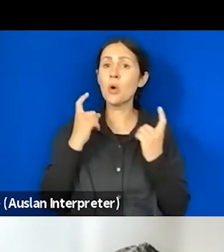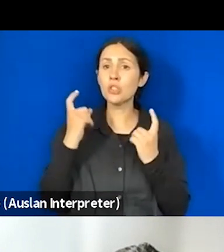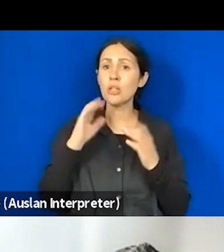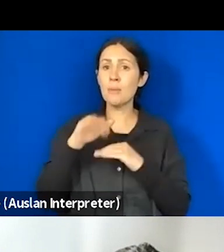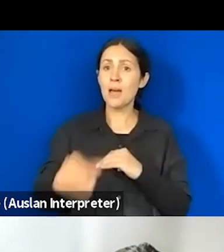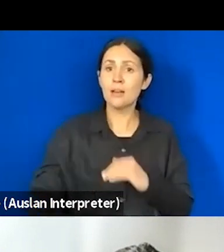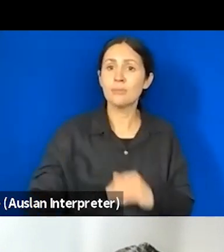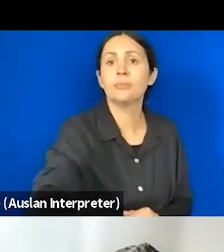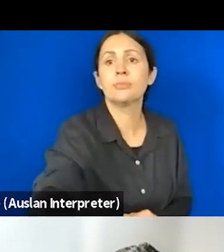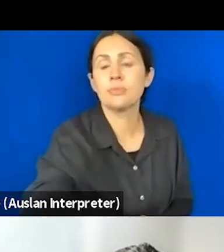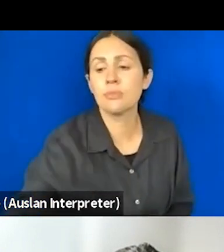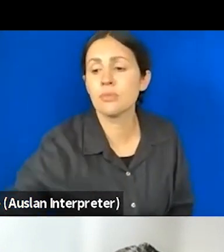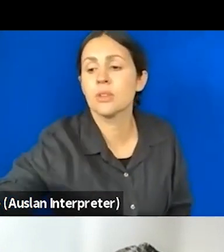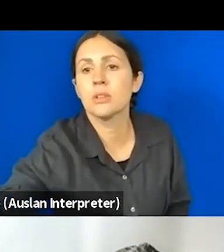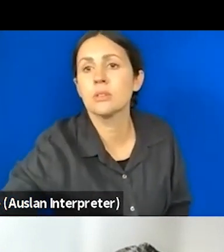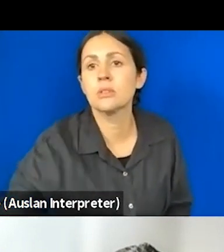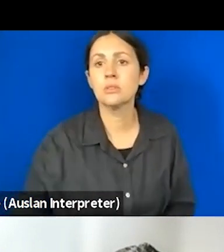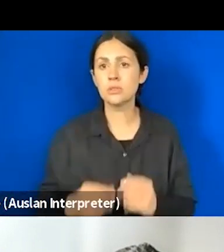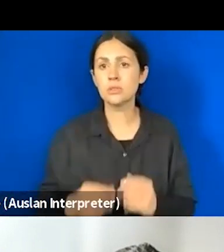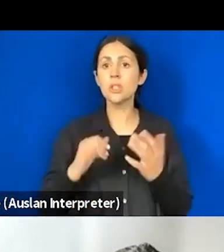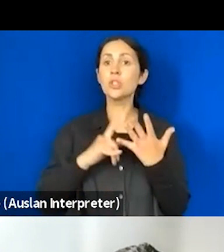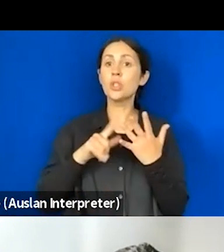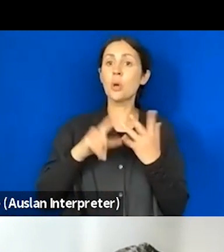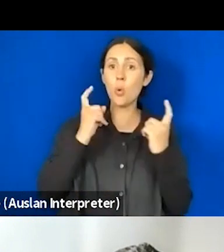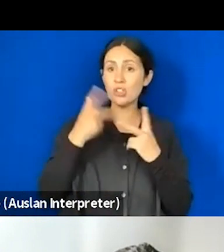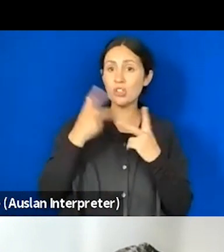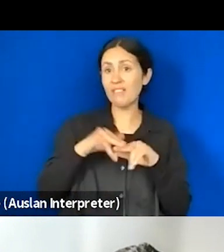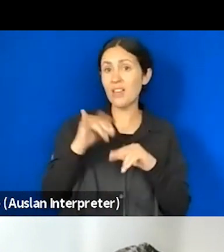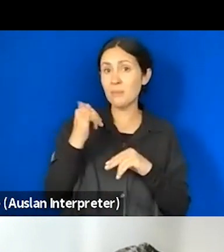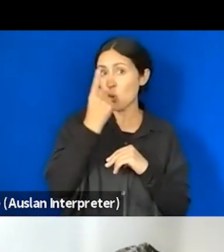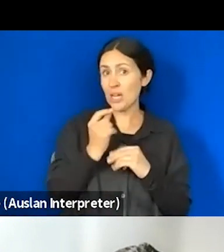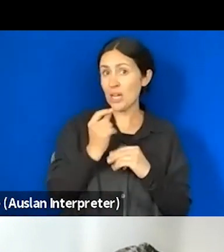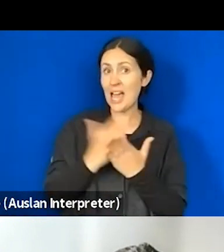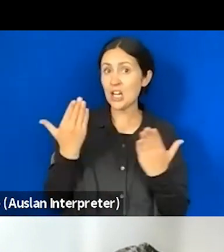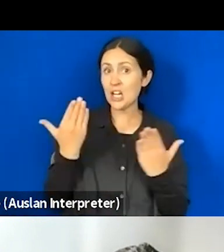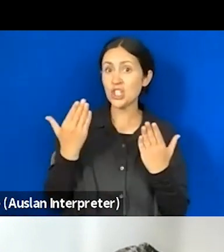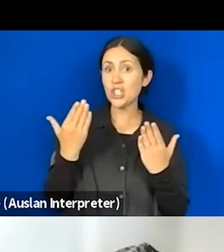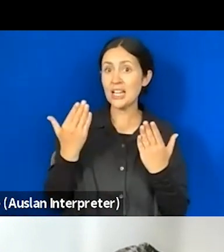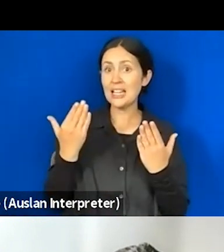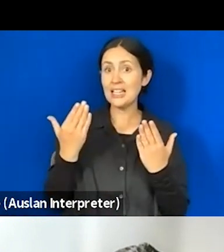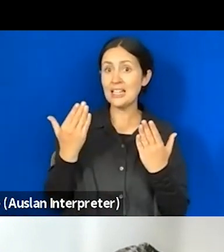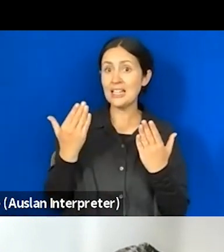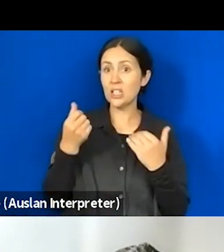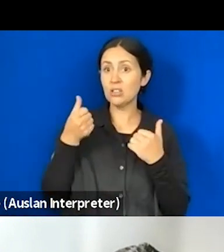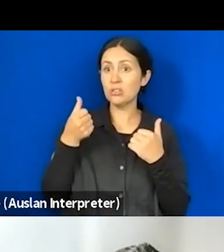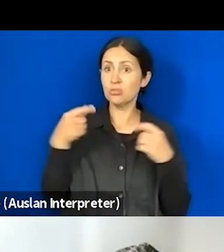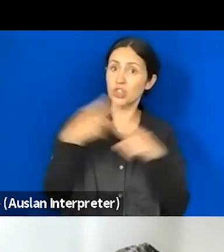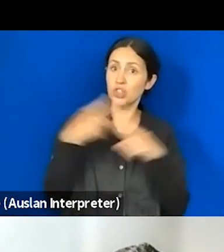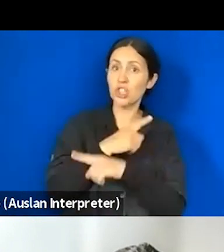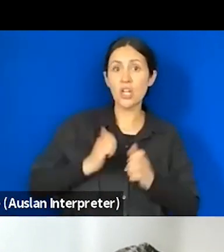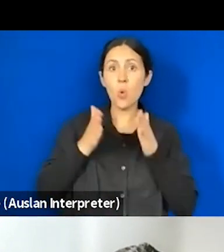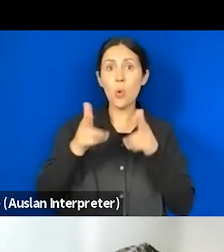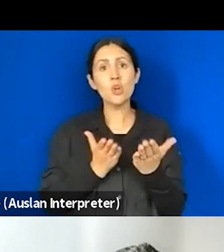psychedelic assisted psychotherapy research, whether we might then be actually shaken up in our service delivery systems.